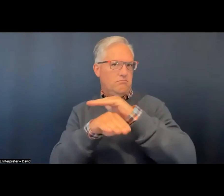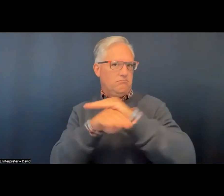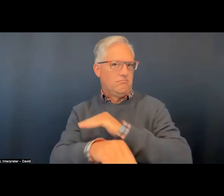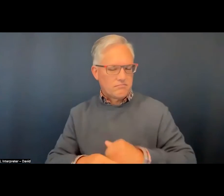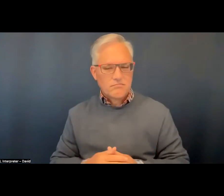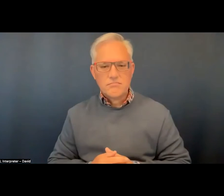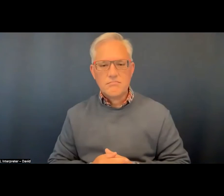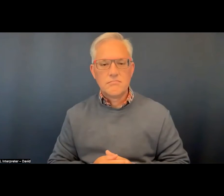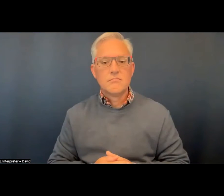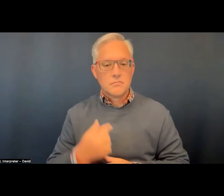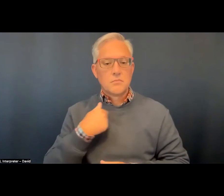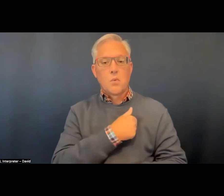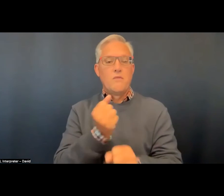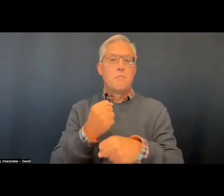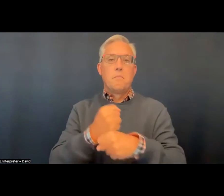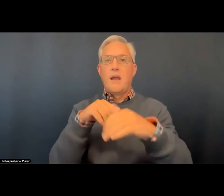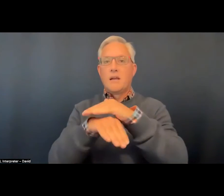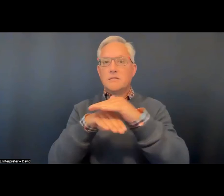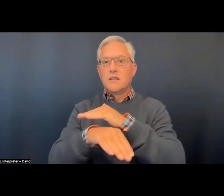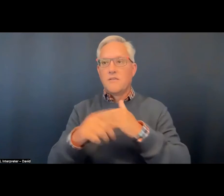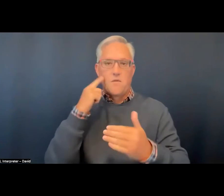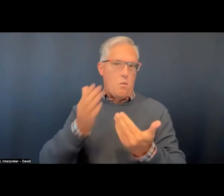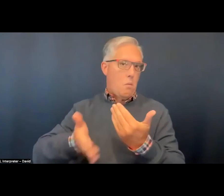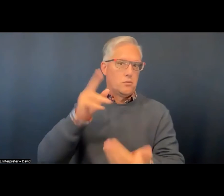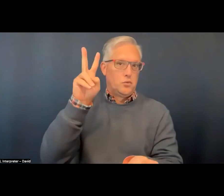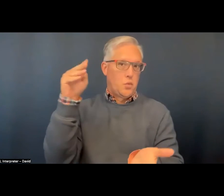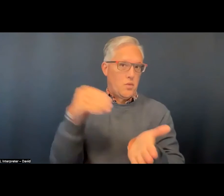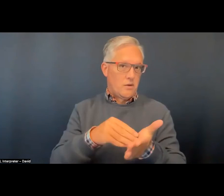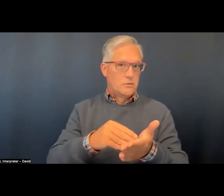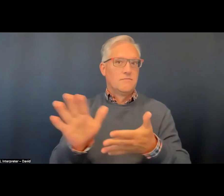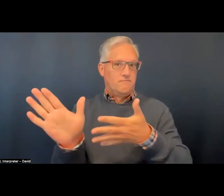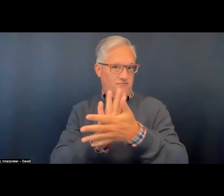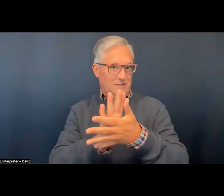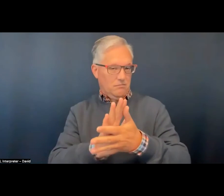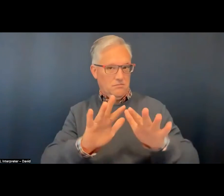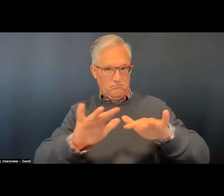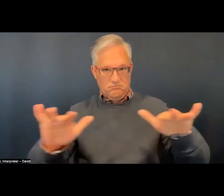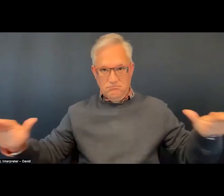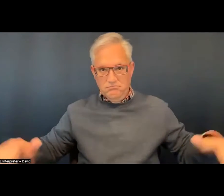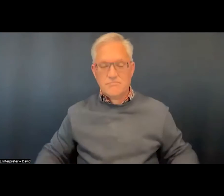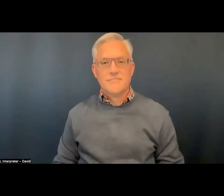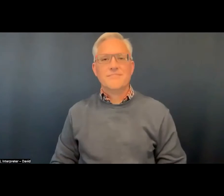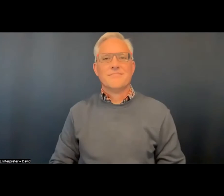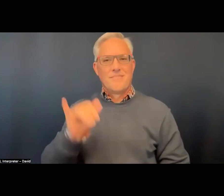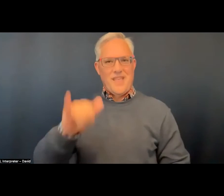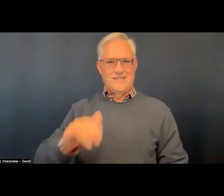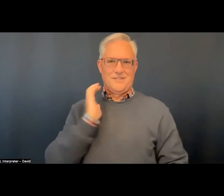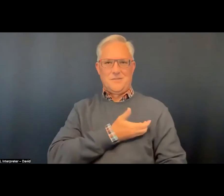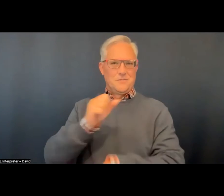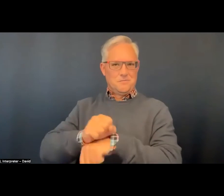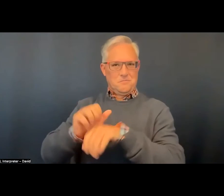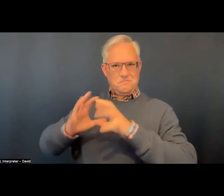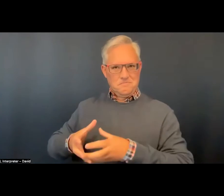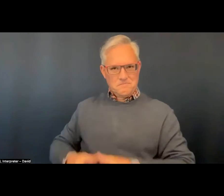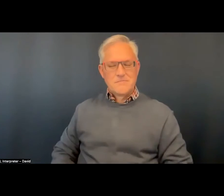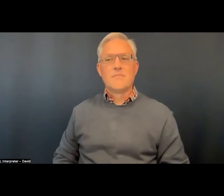point, we've created access materials for almost 2,000 films and short films. So that's who we are. In the process of